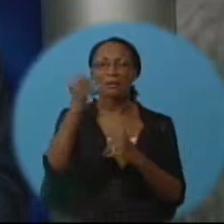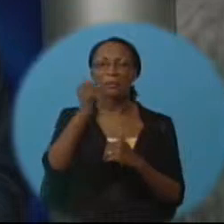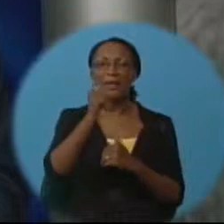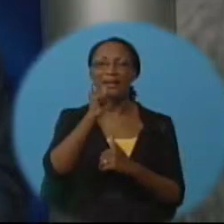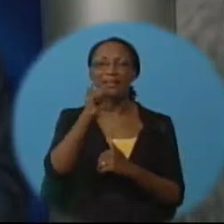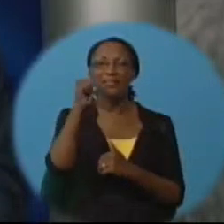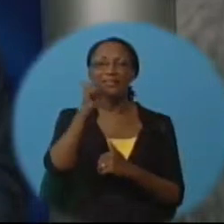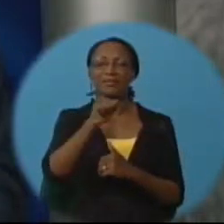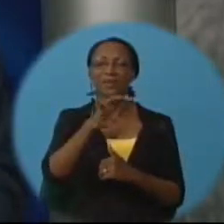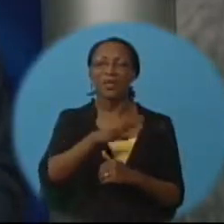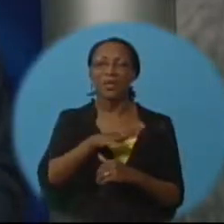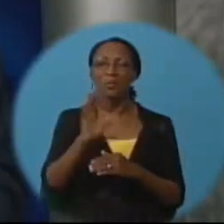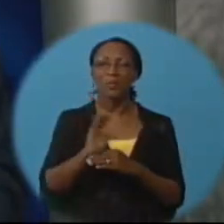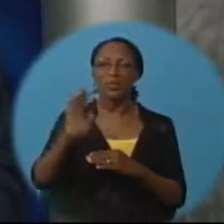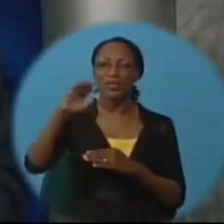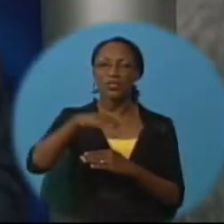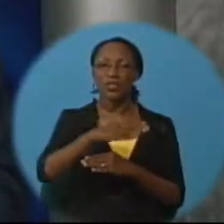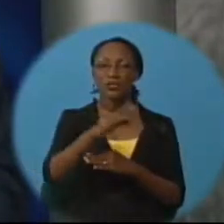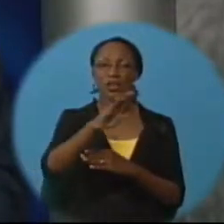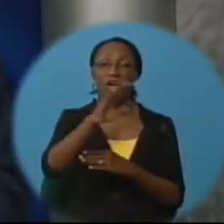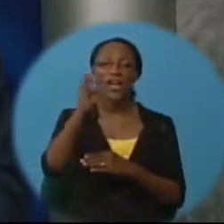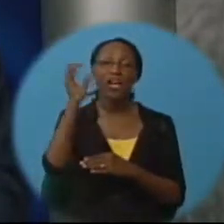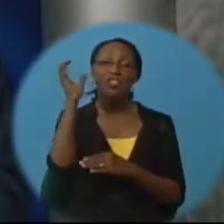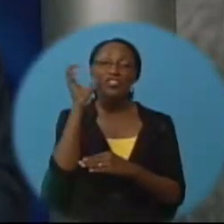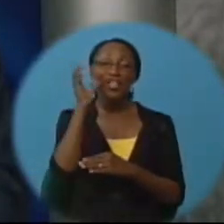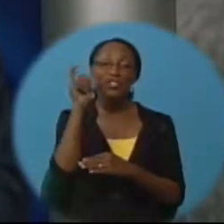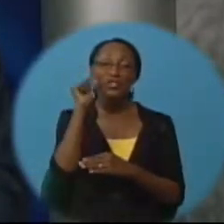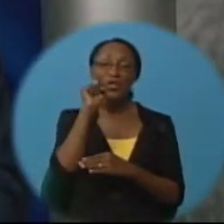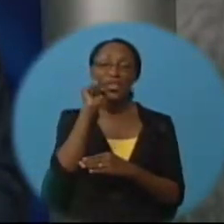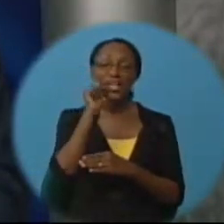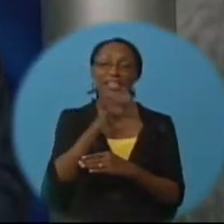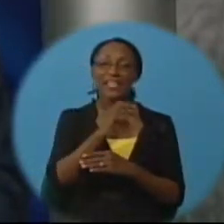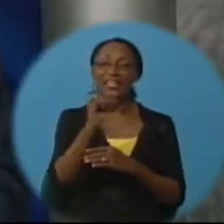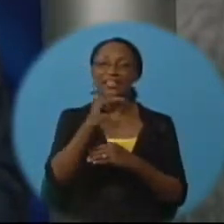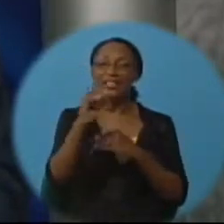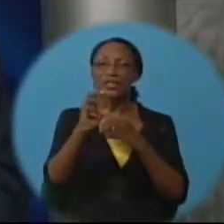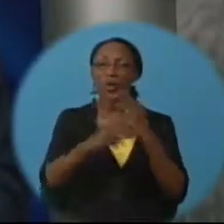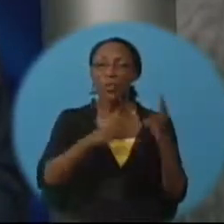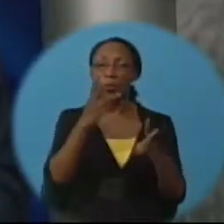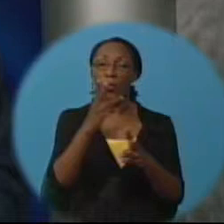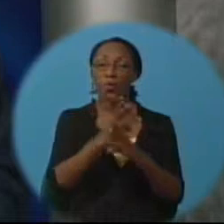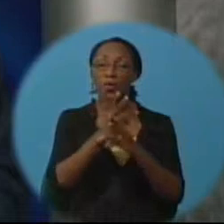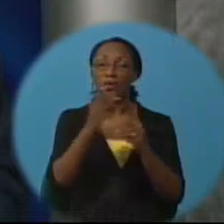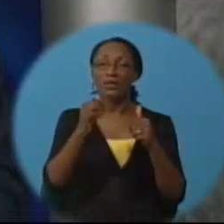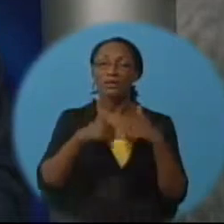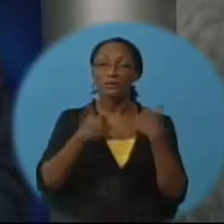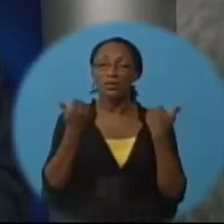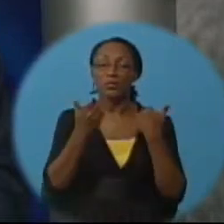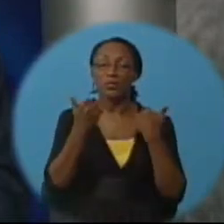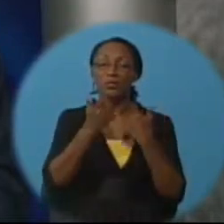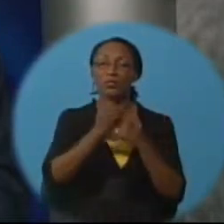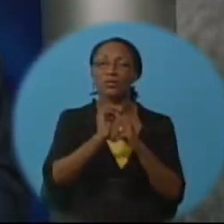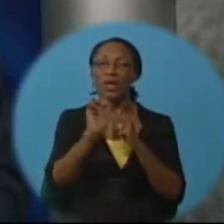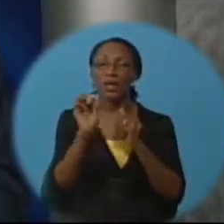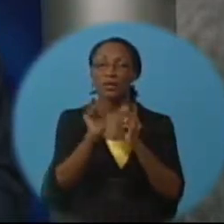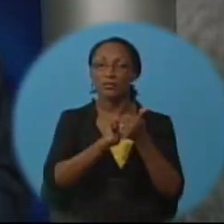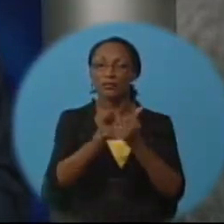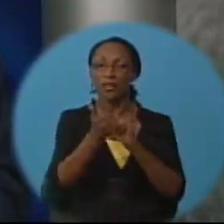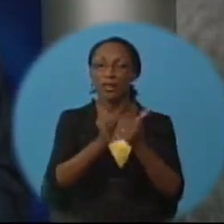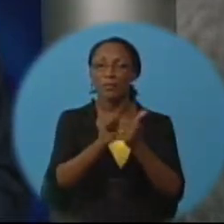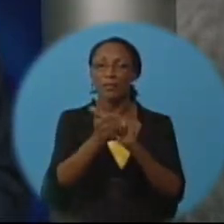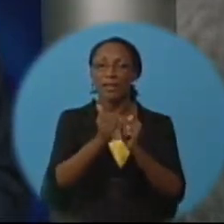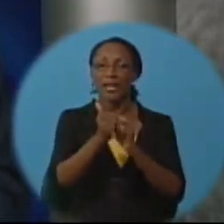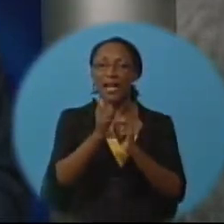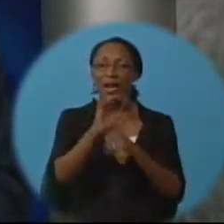Chelsea Toa, is into the quarterfinals of the World Junior Surfing Championships in Brazil. With all the world's best juniors